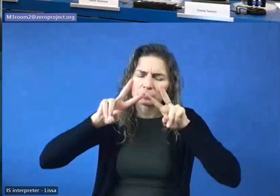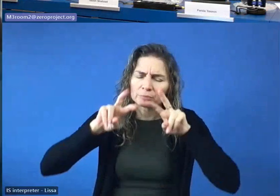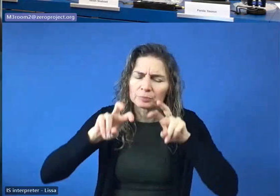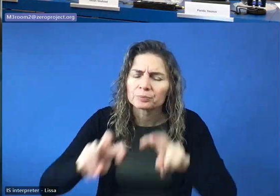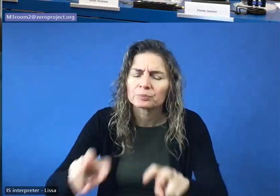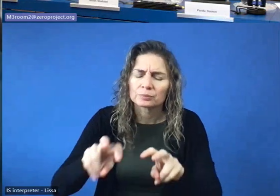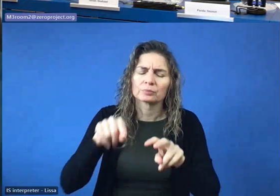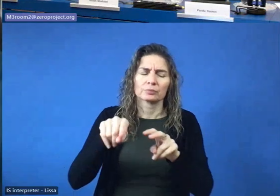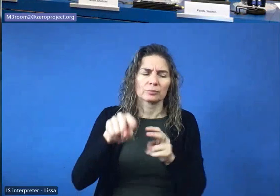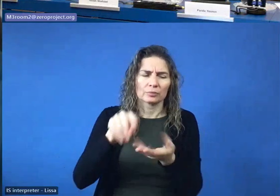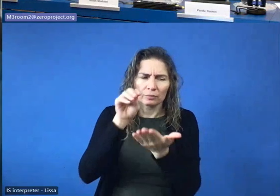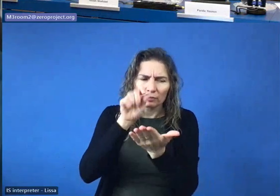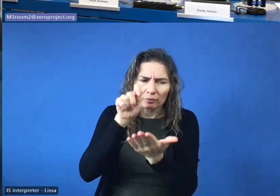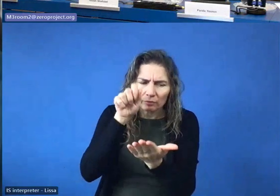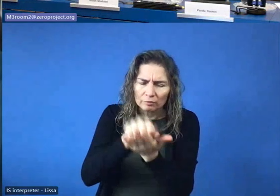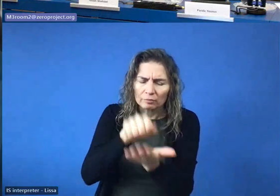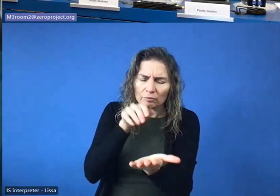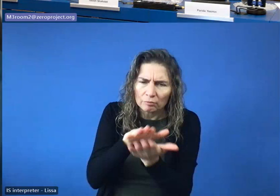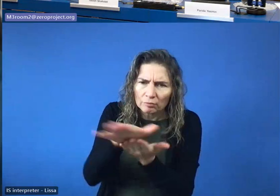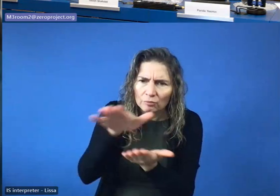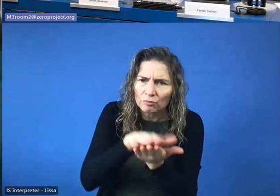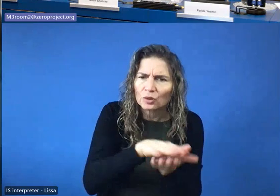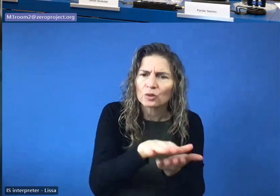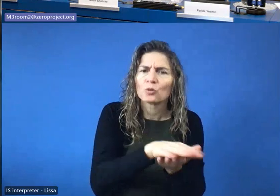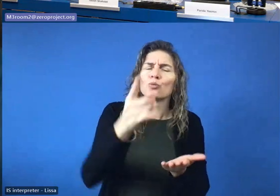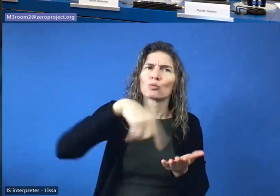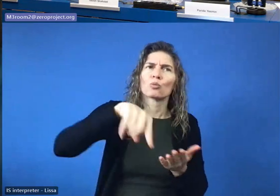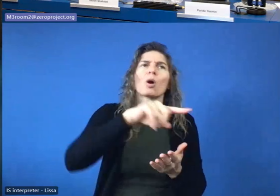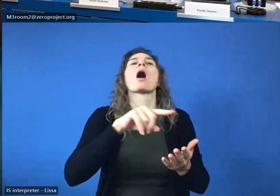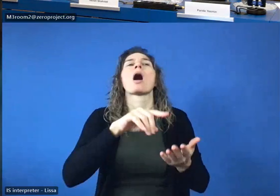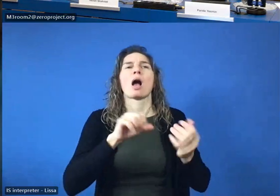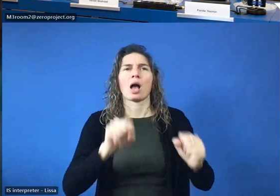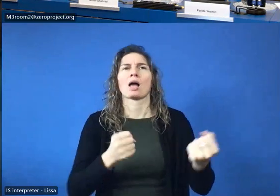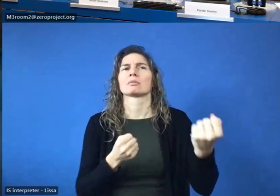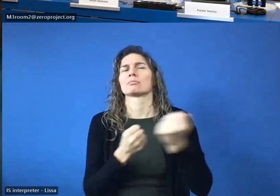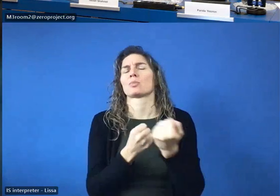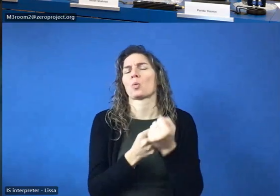approaches for students with Down syndrome. That's it. Thank you. Any questions?